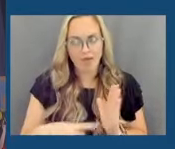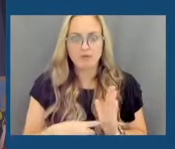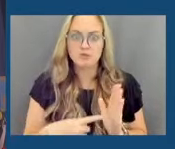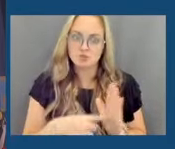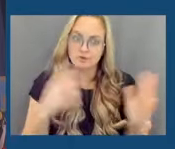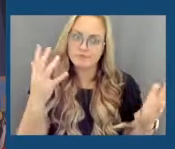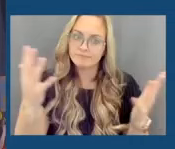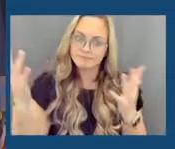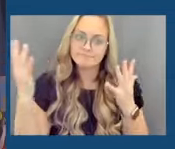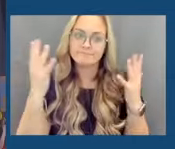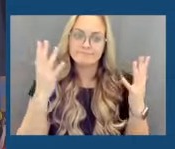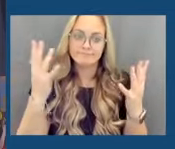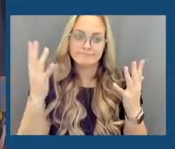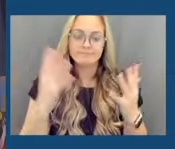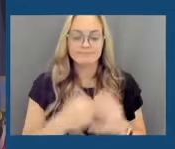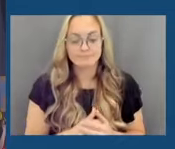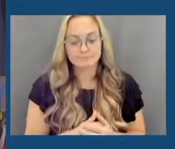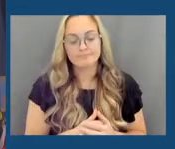applause.